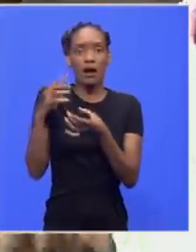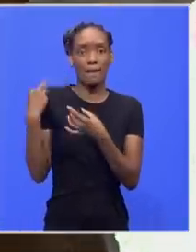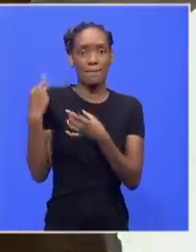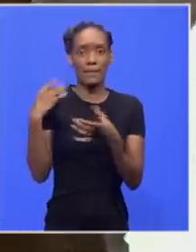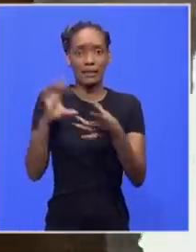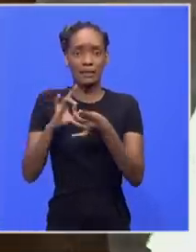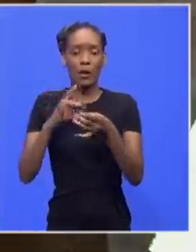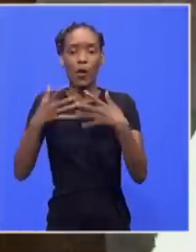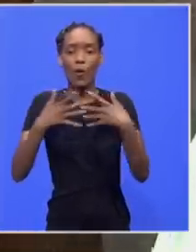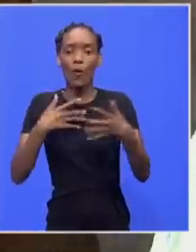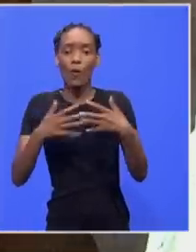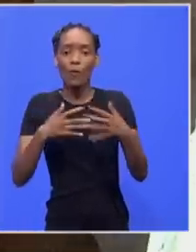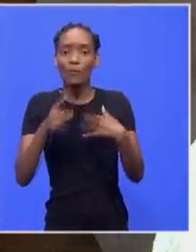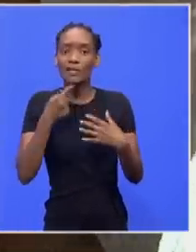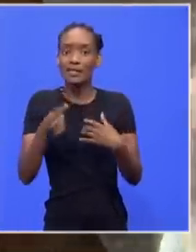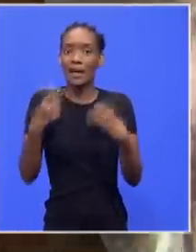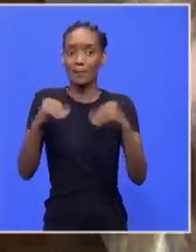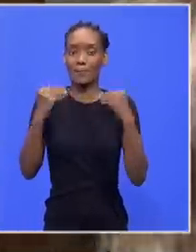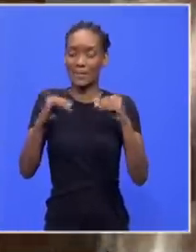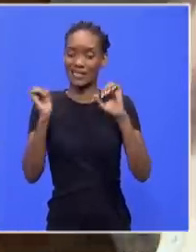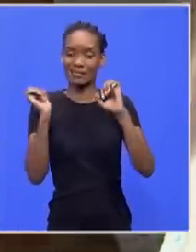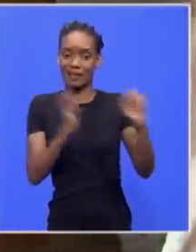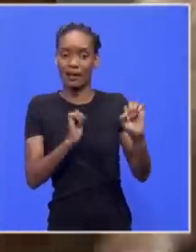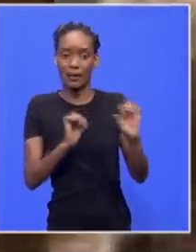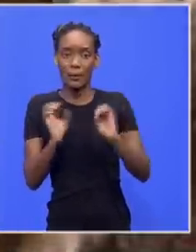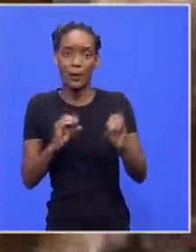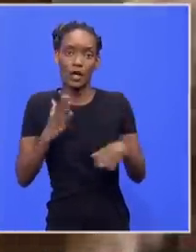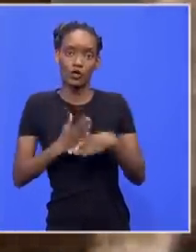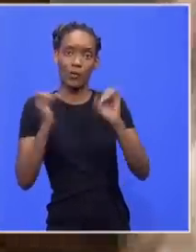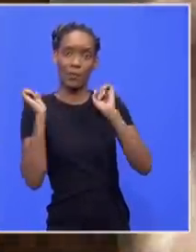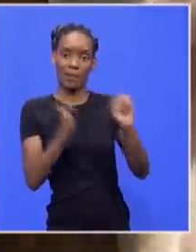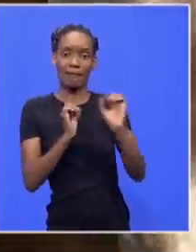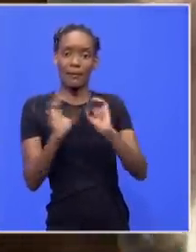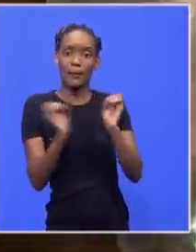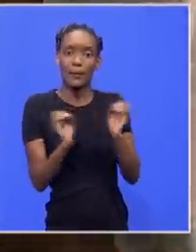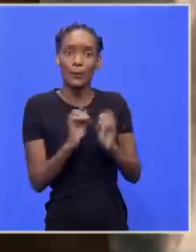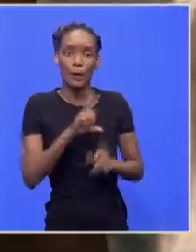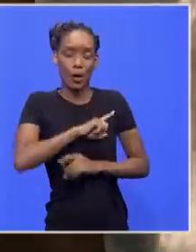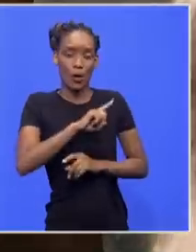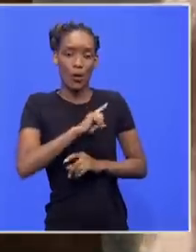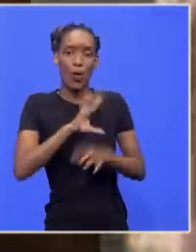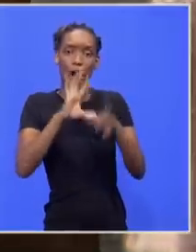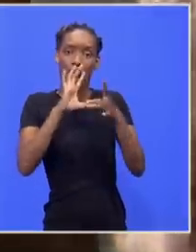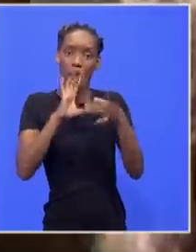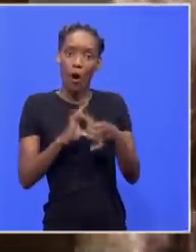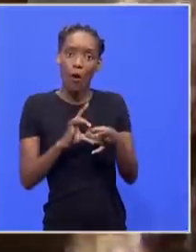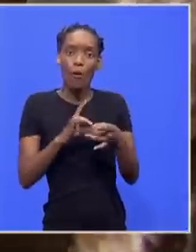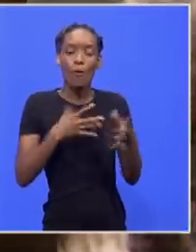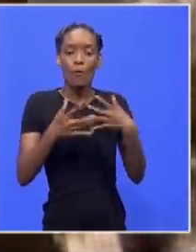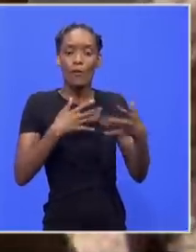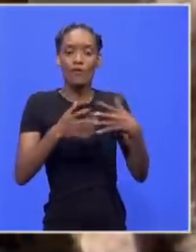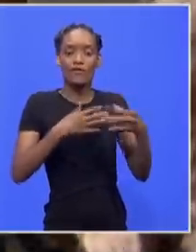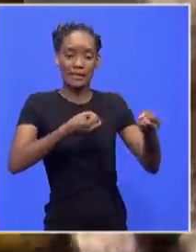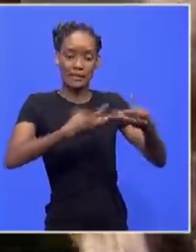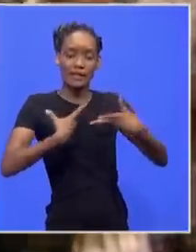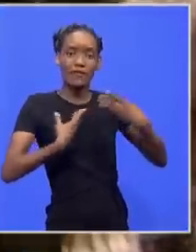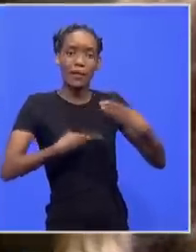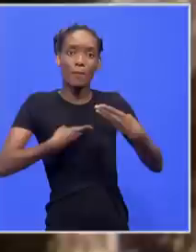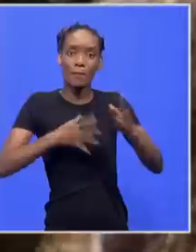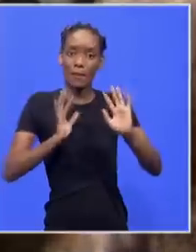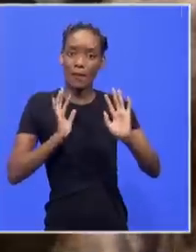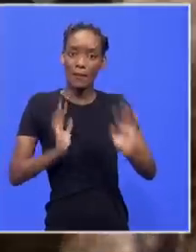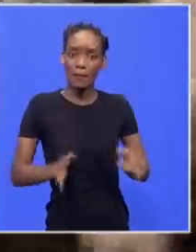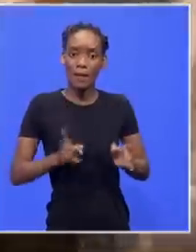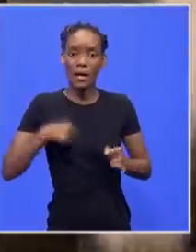this is not your business. It's not your job, because all my face is only a work to give the paper. What we're asking is